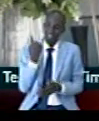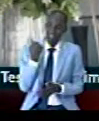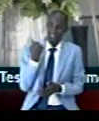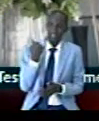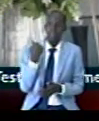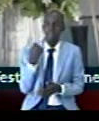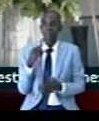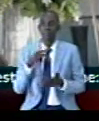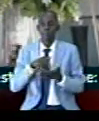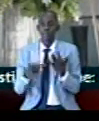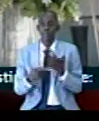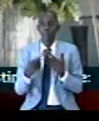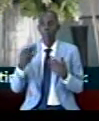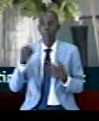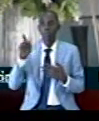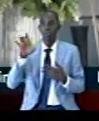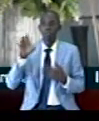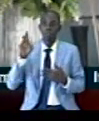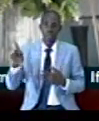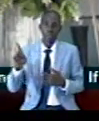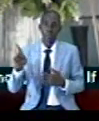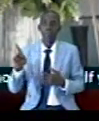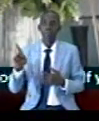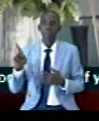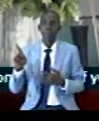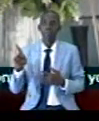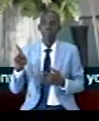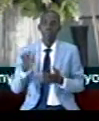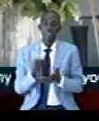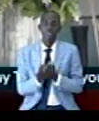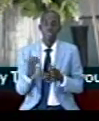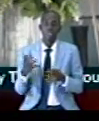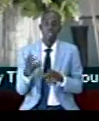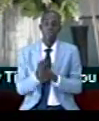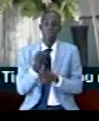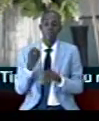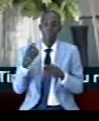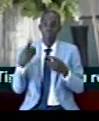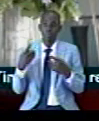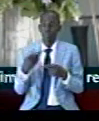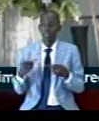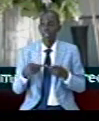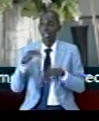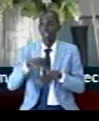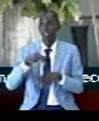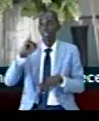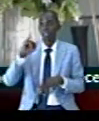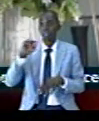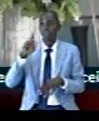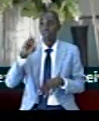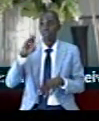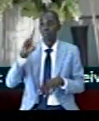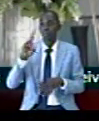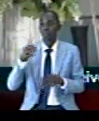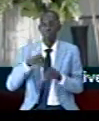GCK that happened in Ikorodu, Lagos. I was having a very terrible